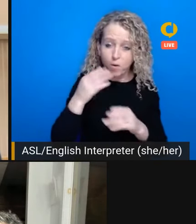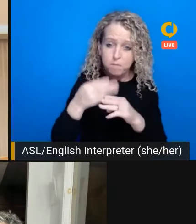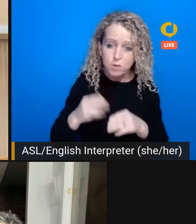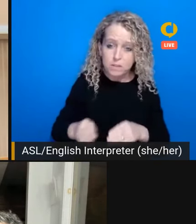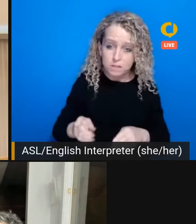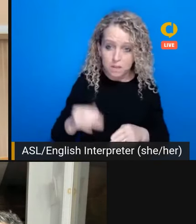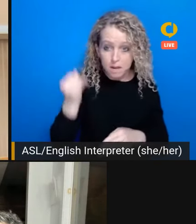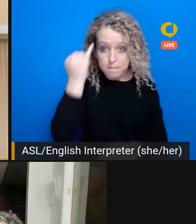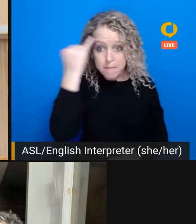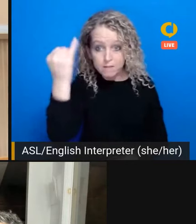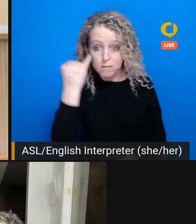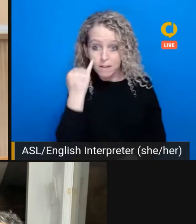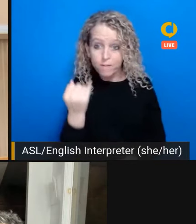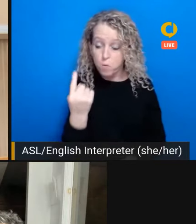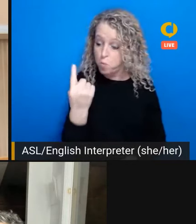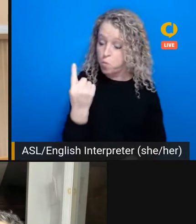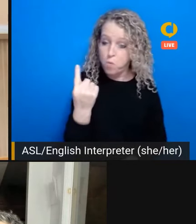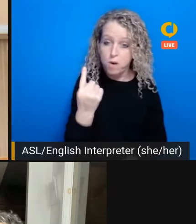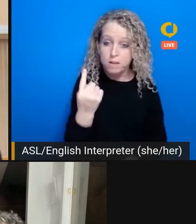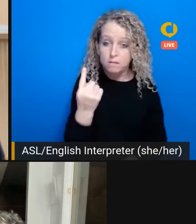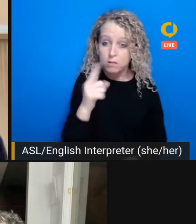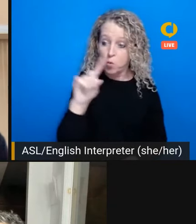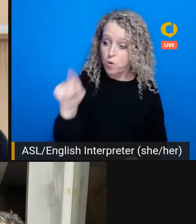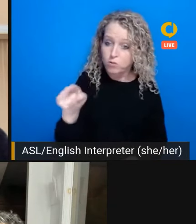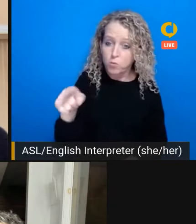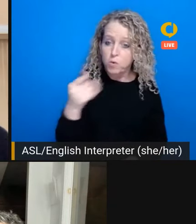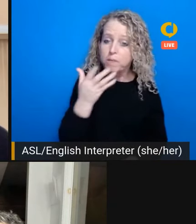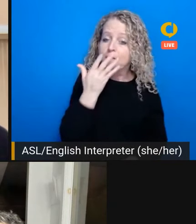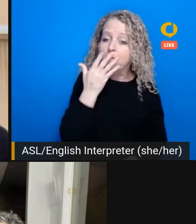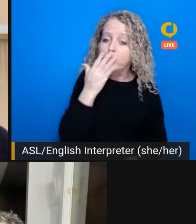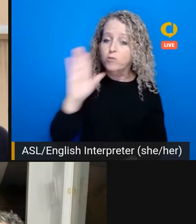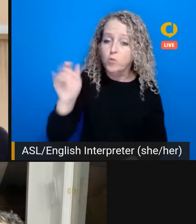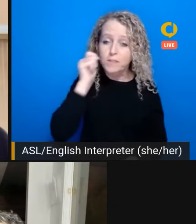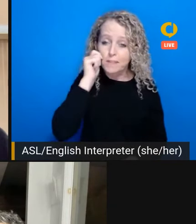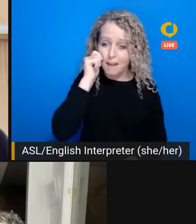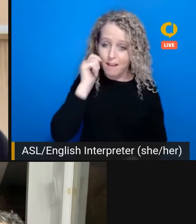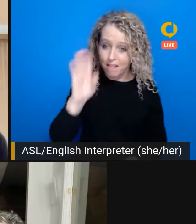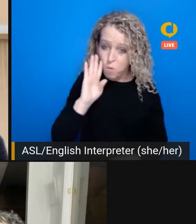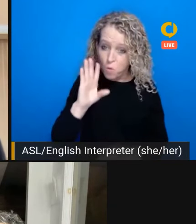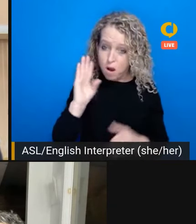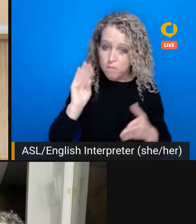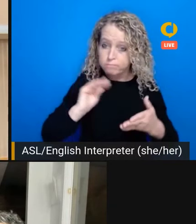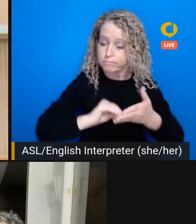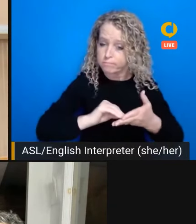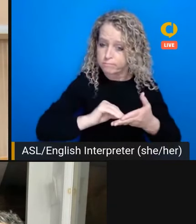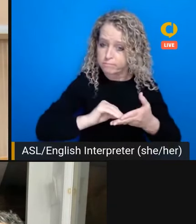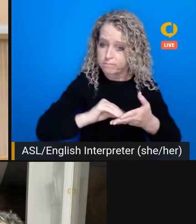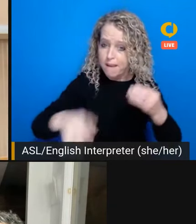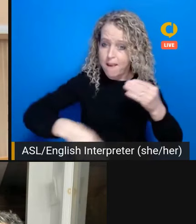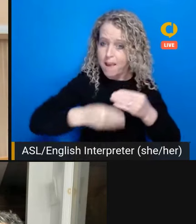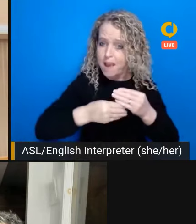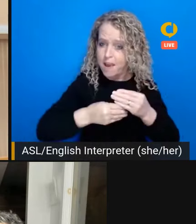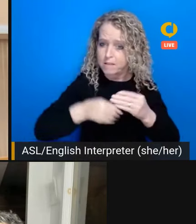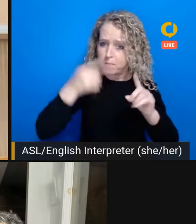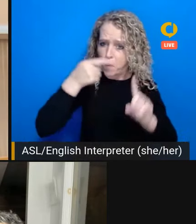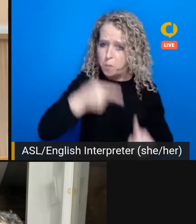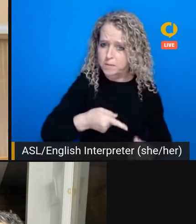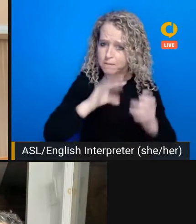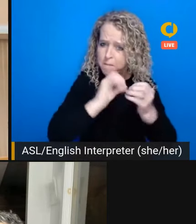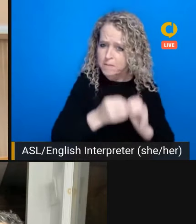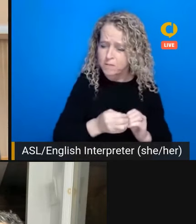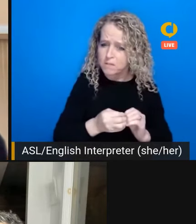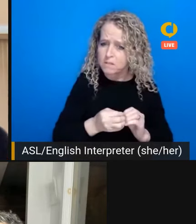skin? And based on the color of their skin, they get a different number of points. Well, you would look at that and go, this is obviously